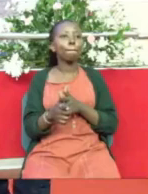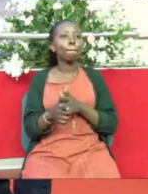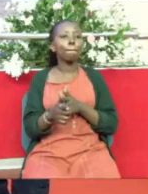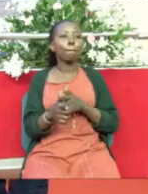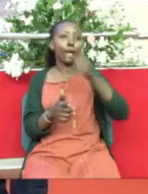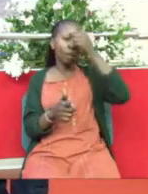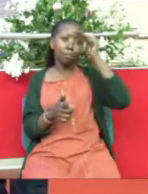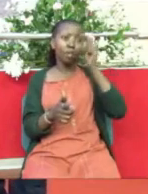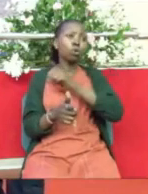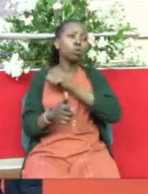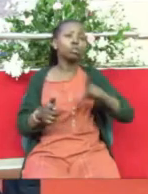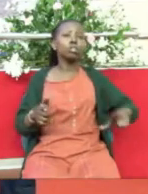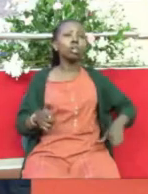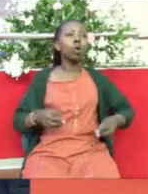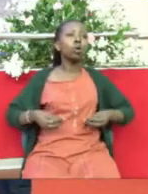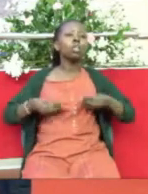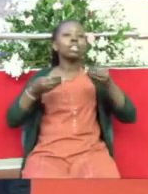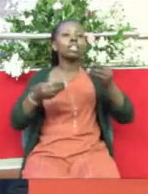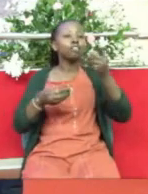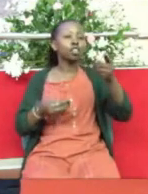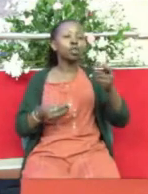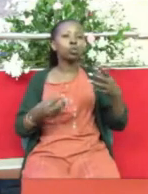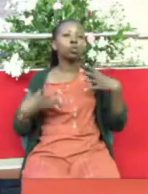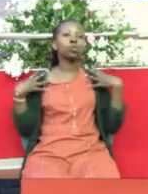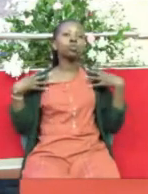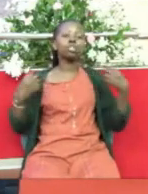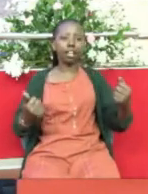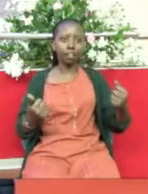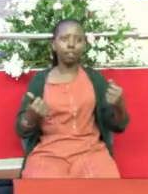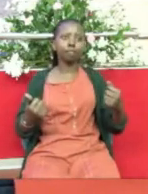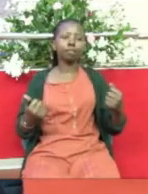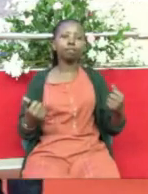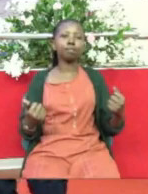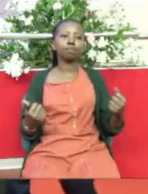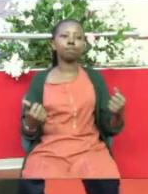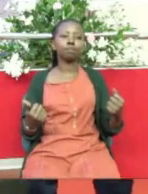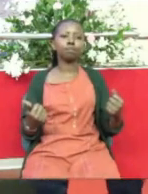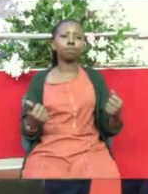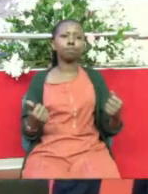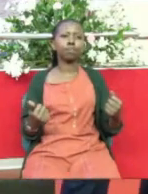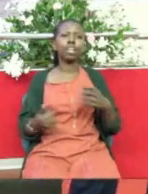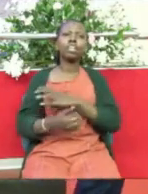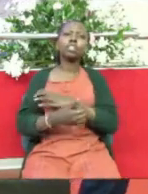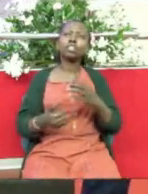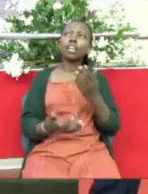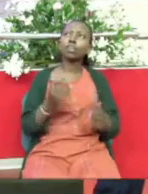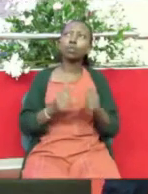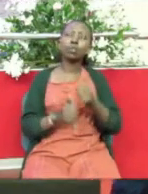Because the Lord is giving us sharp teeth. What are the sharp teeth?